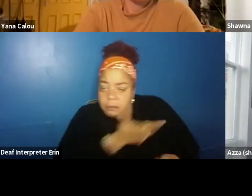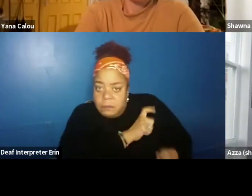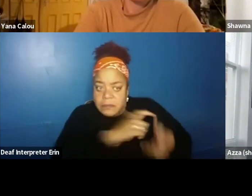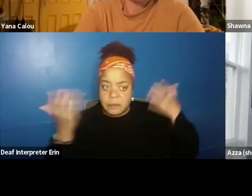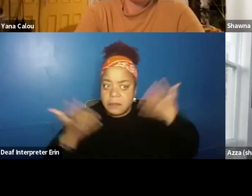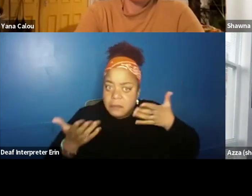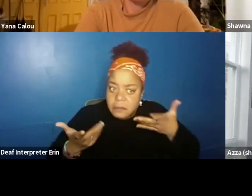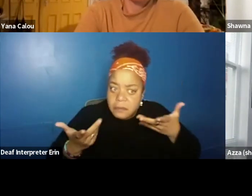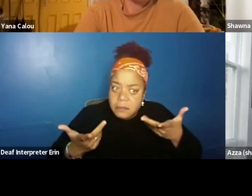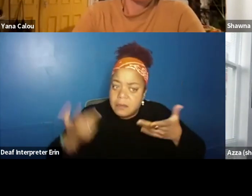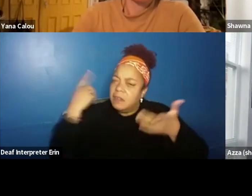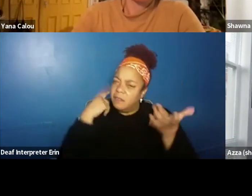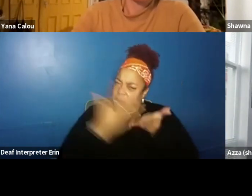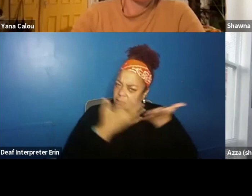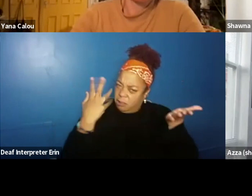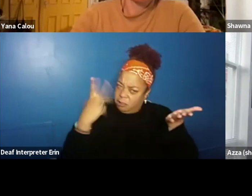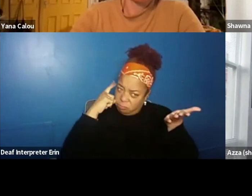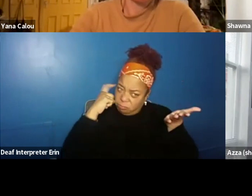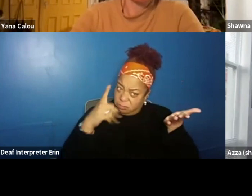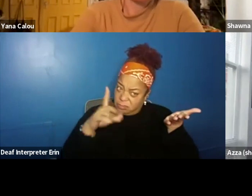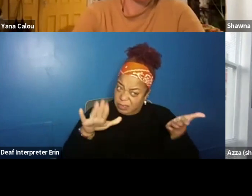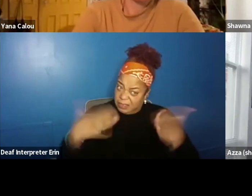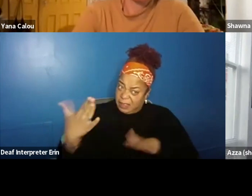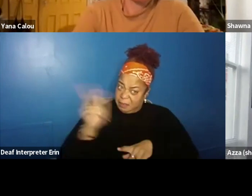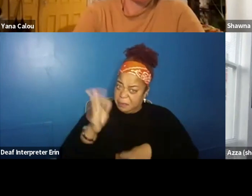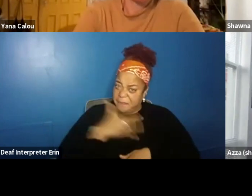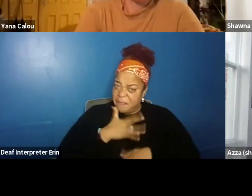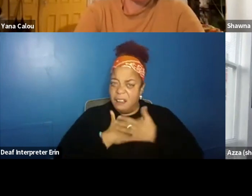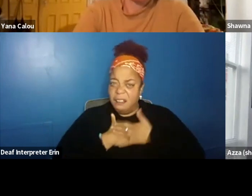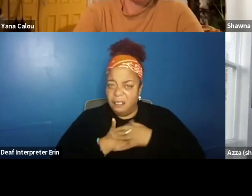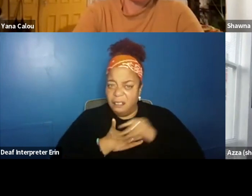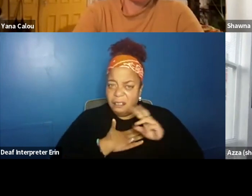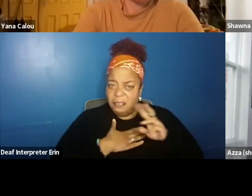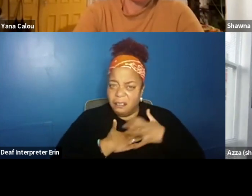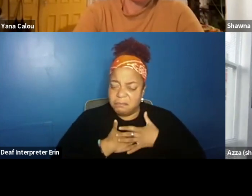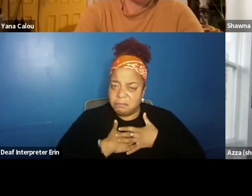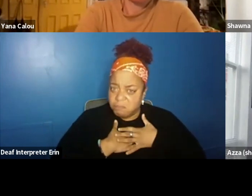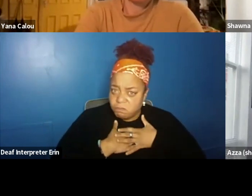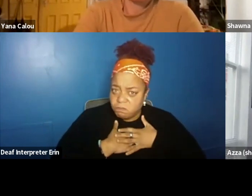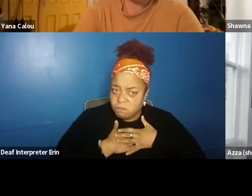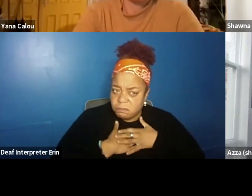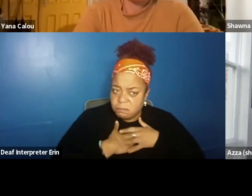death does not resonate. Yet for some reason, the death of Black people living here and